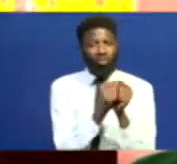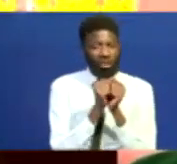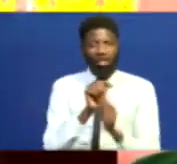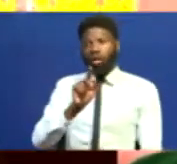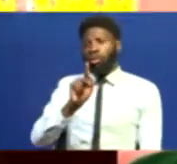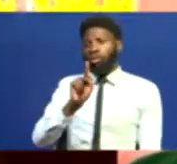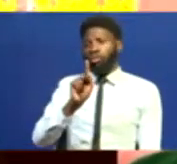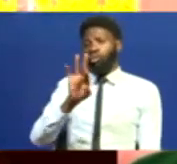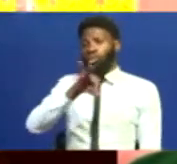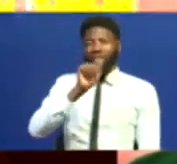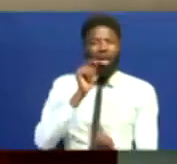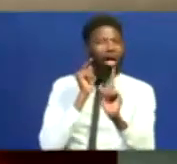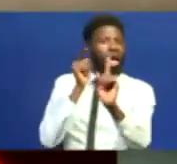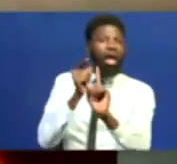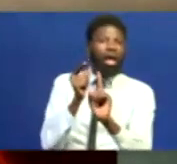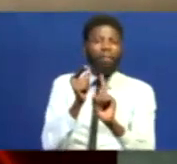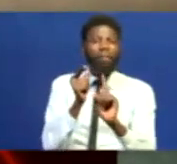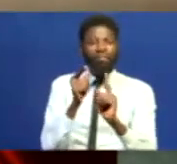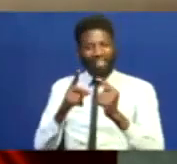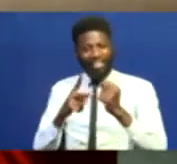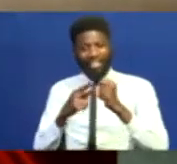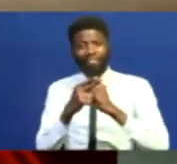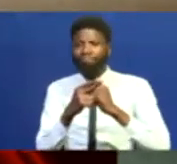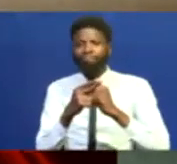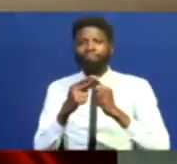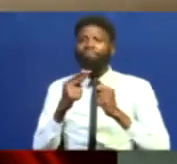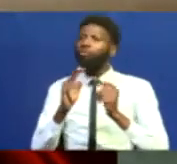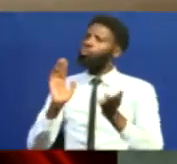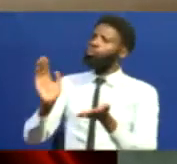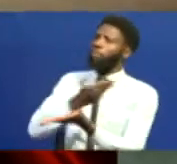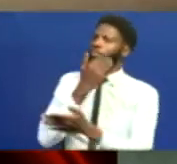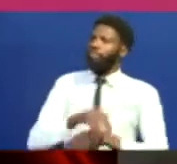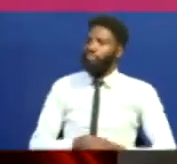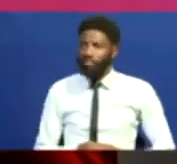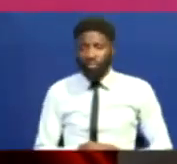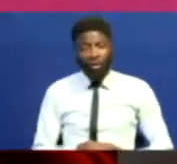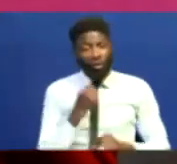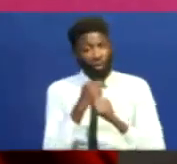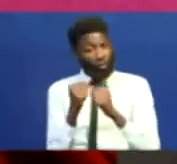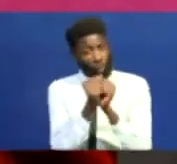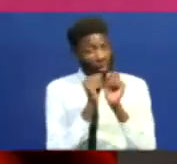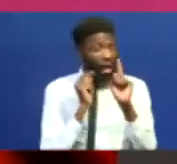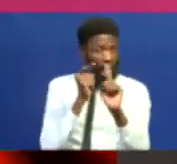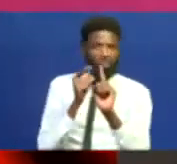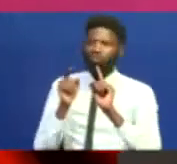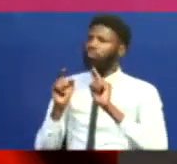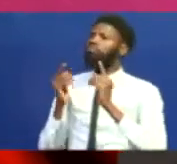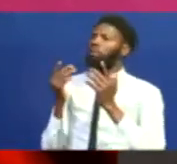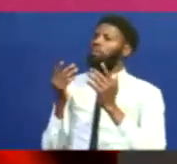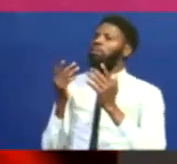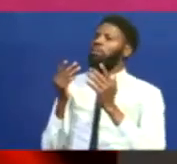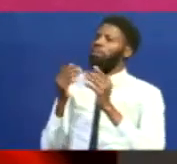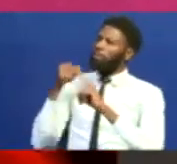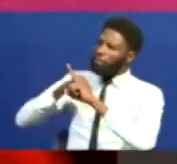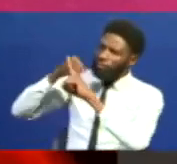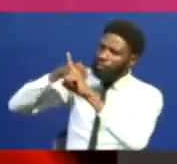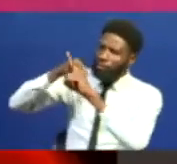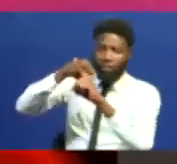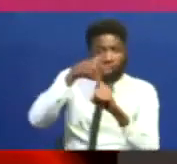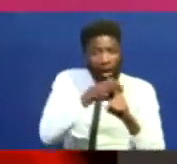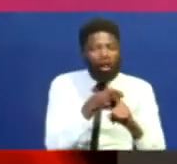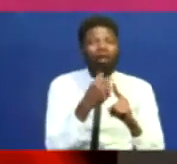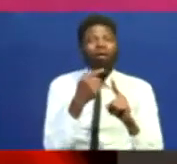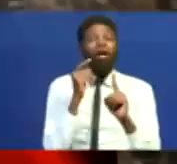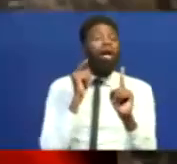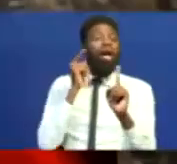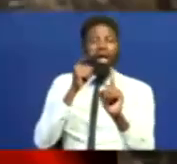female genital mutilation. The collaboration entails sensitization campaigns with the hope of achieving a wholesome cultural